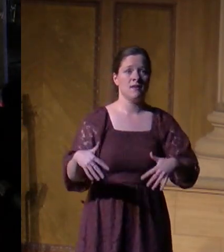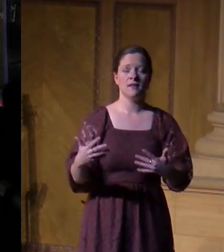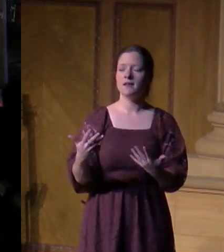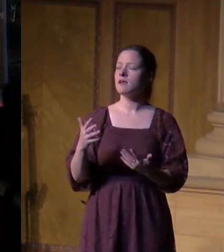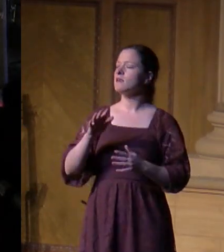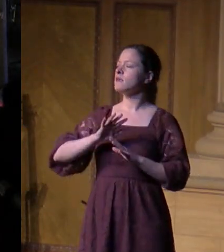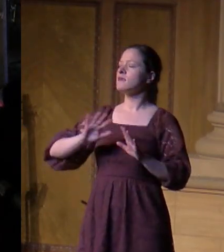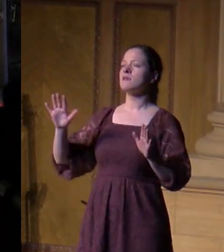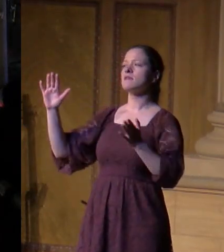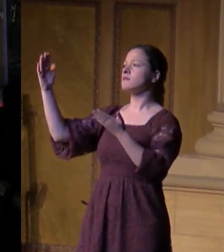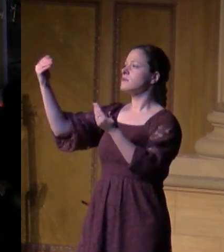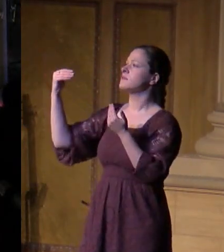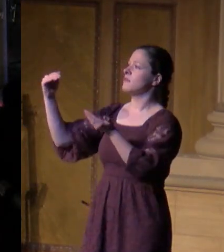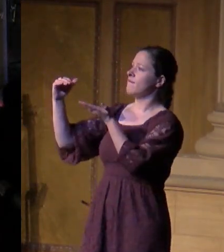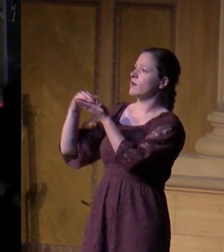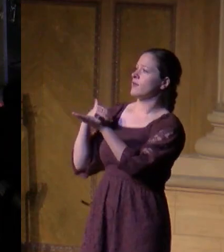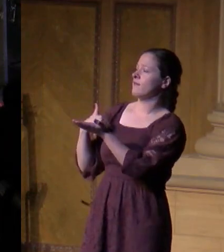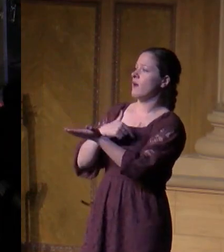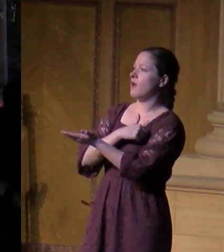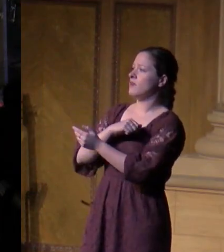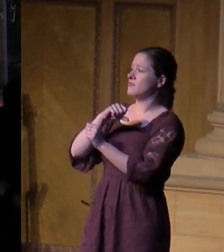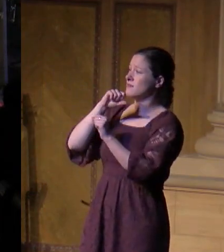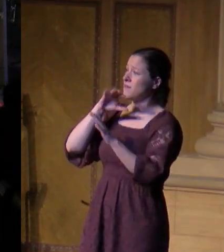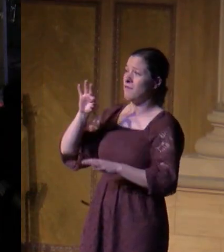so forgive us for our faithless fear